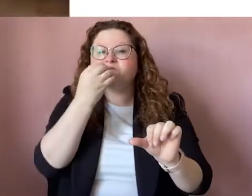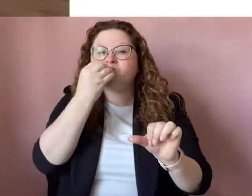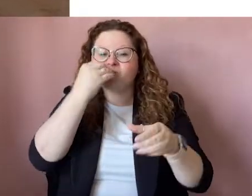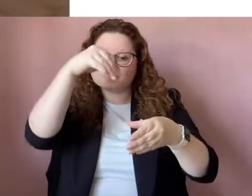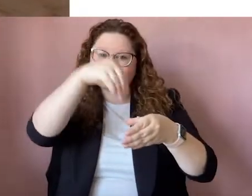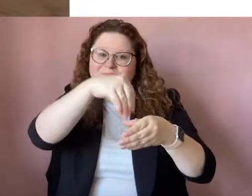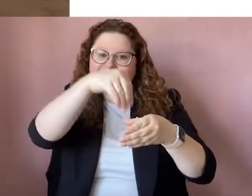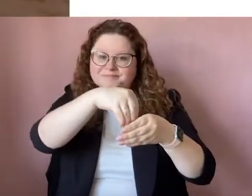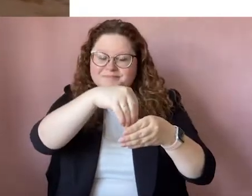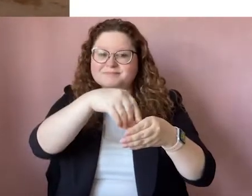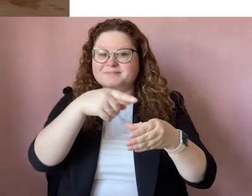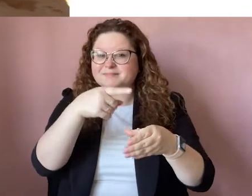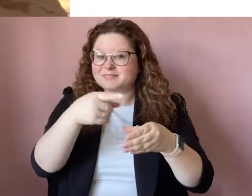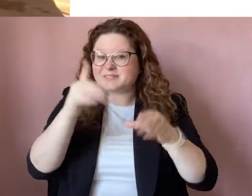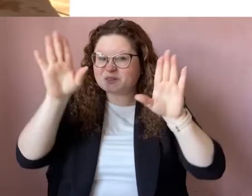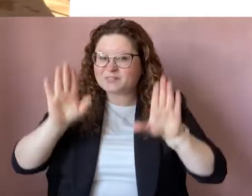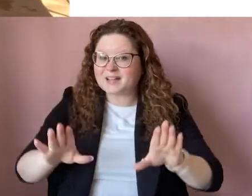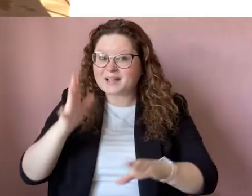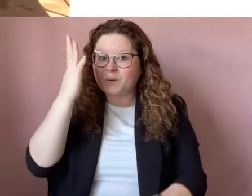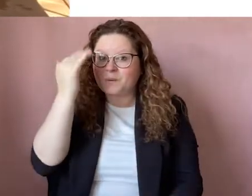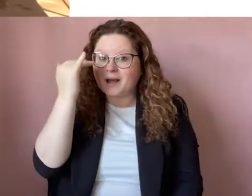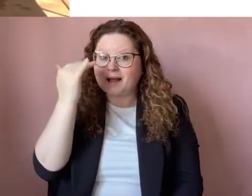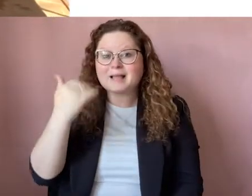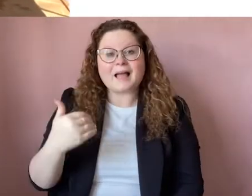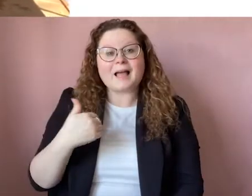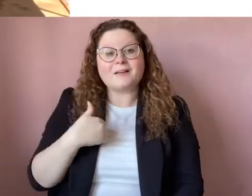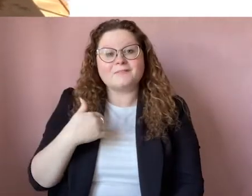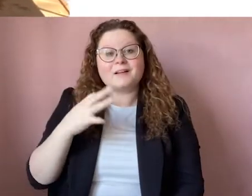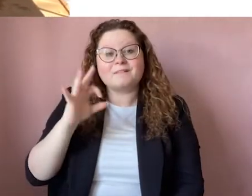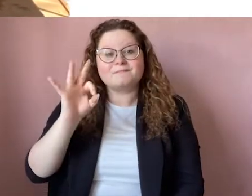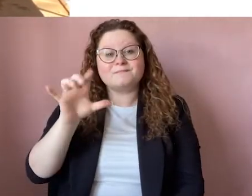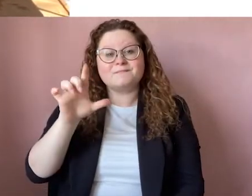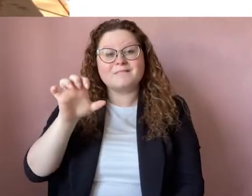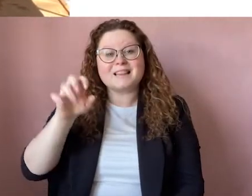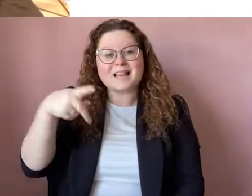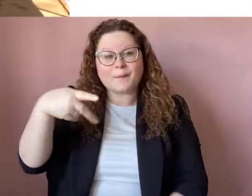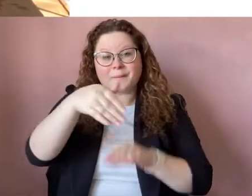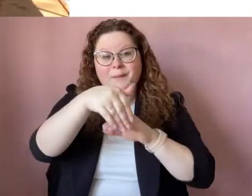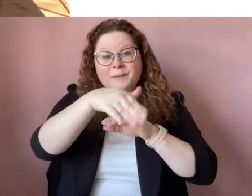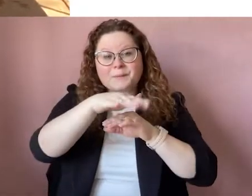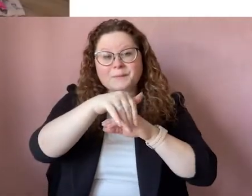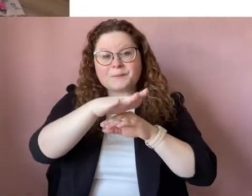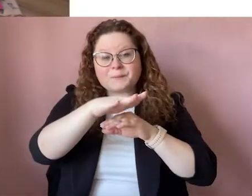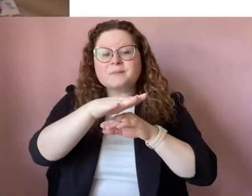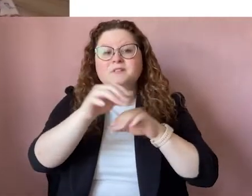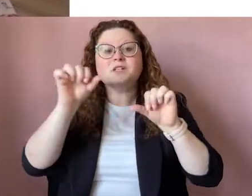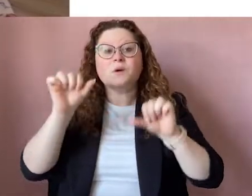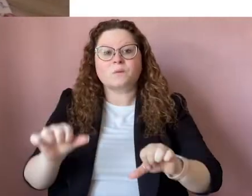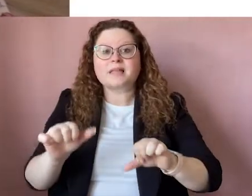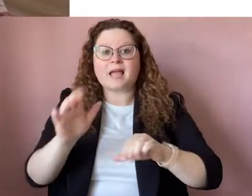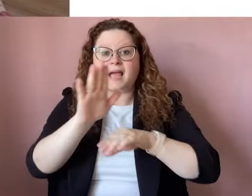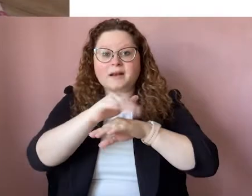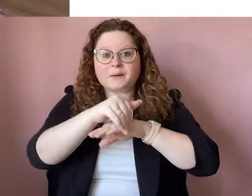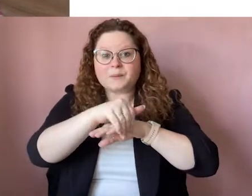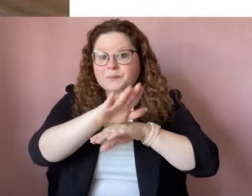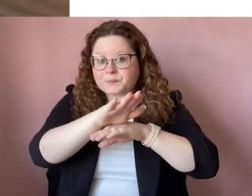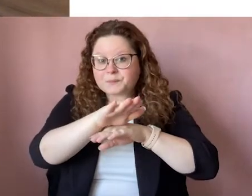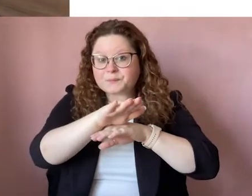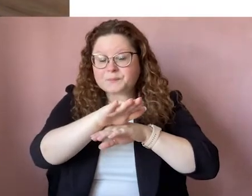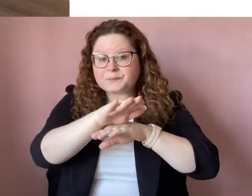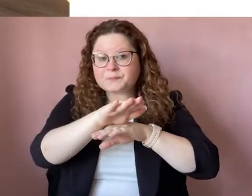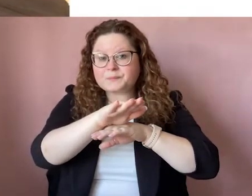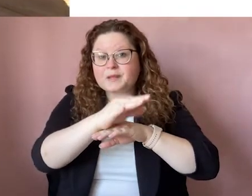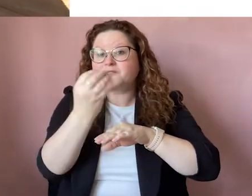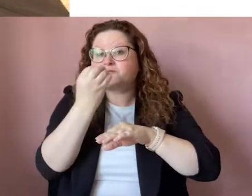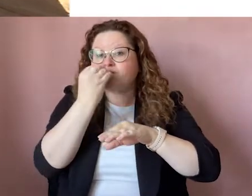one's great because it's got a flap, so you can actually make one simple cardboard box harder for your dog. So you start with your dog by putting